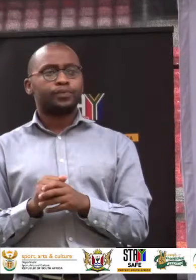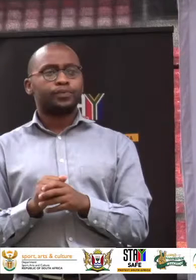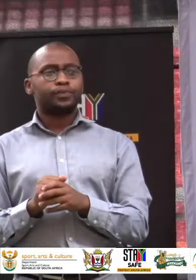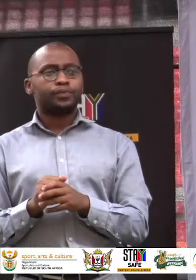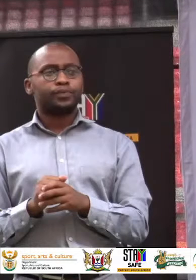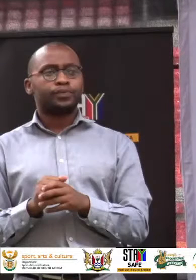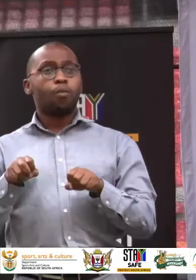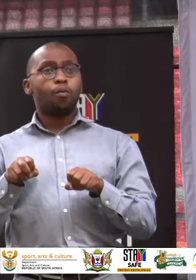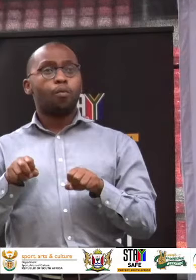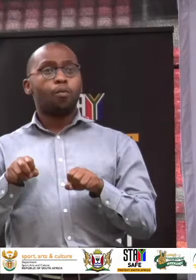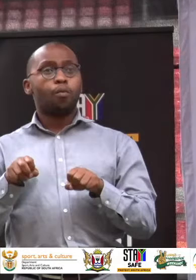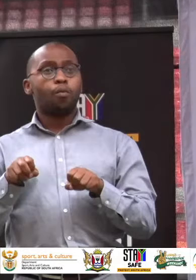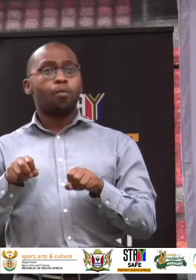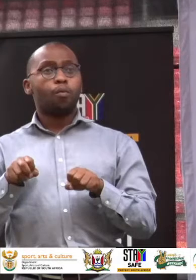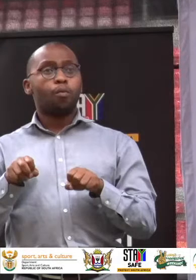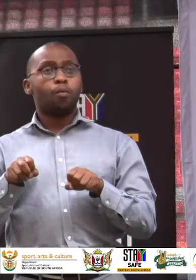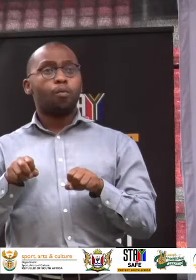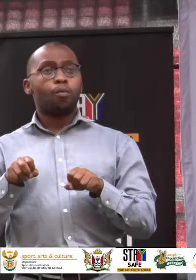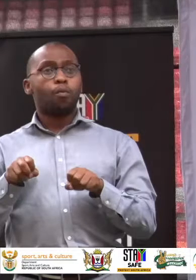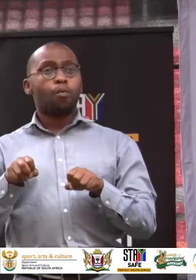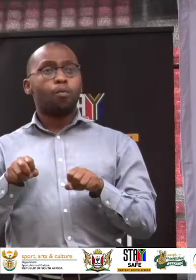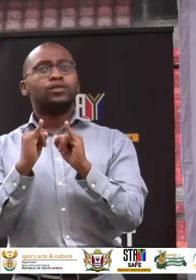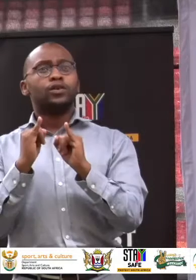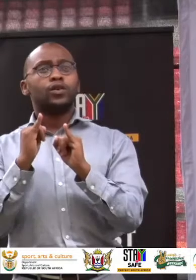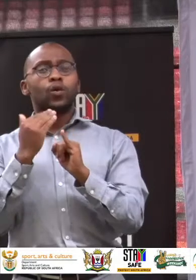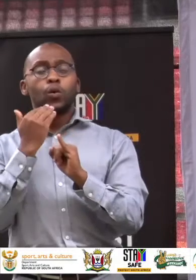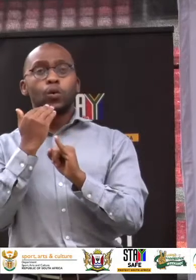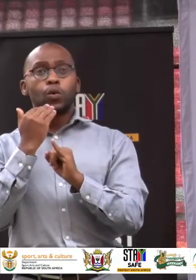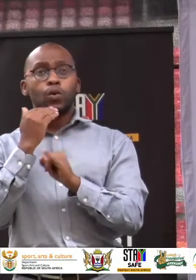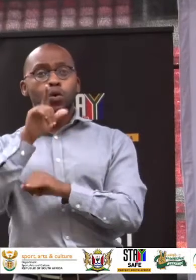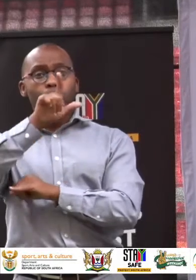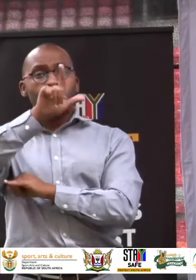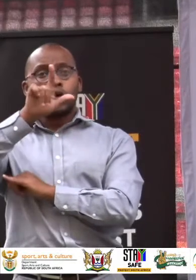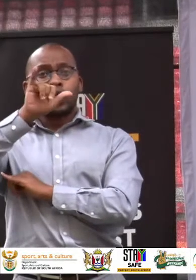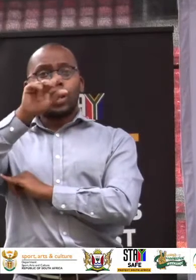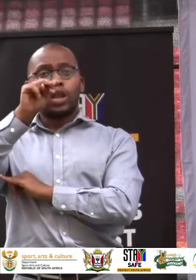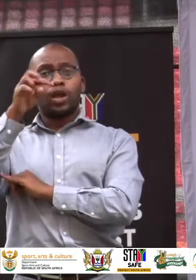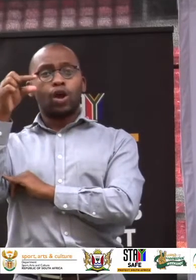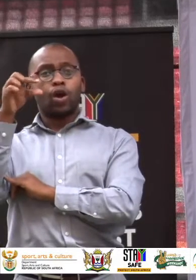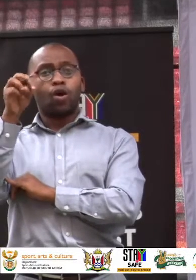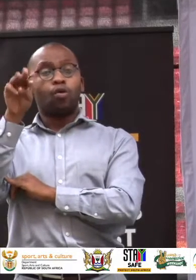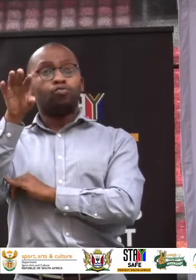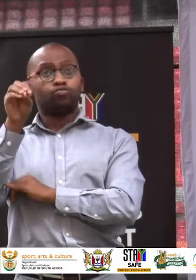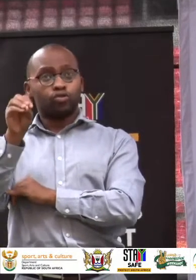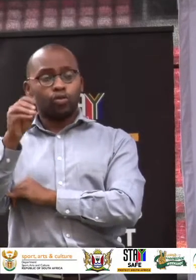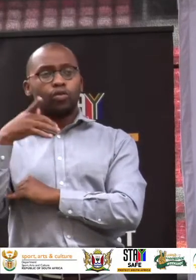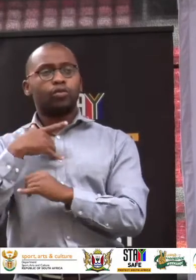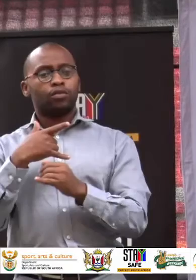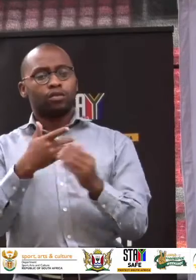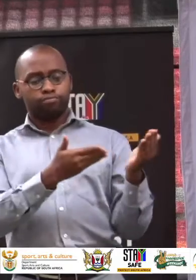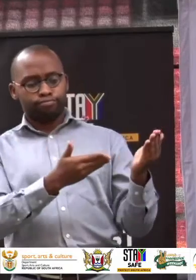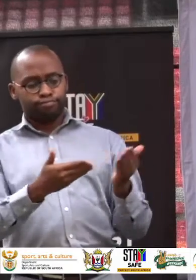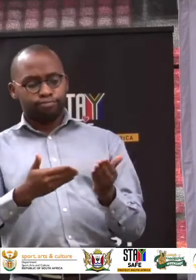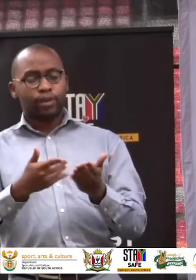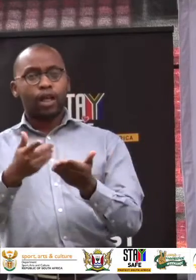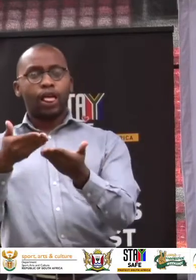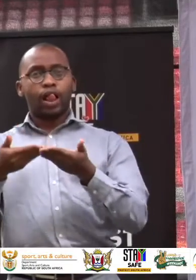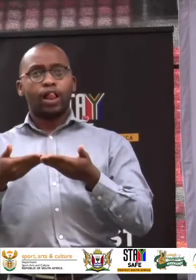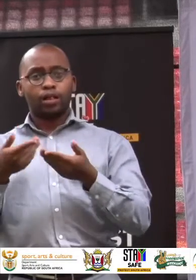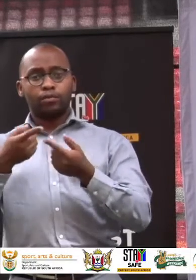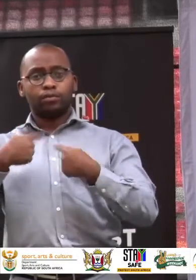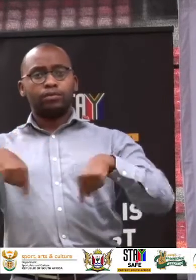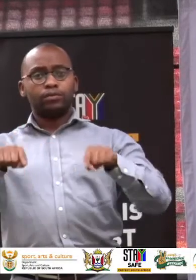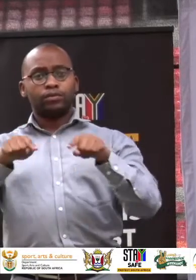to invite our Lingomso Opera Trio to come help us to open with the